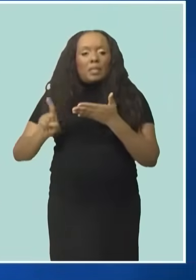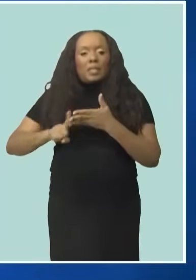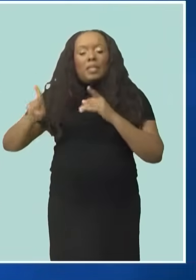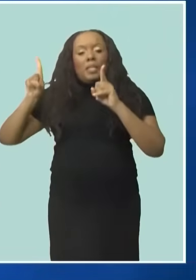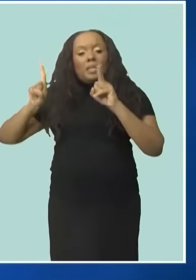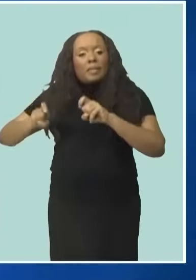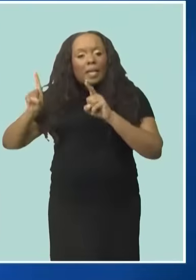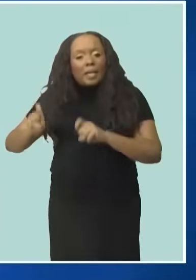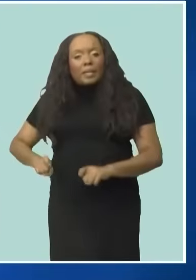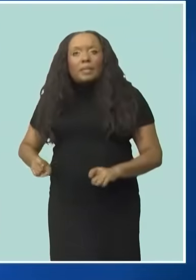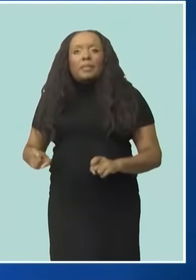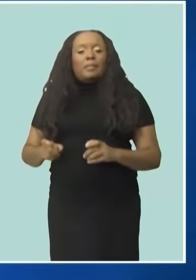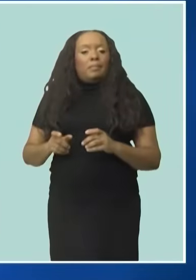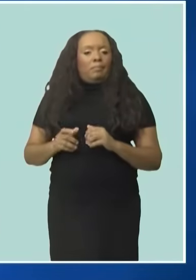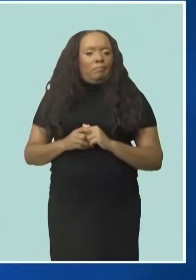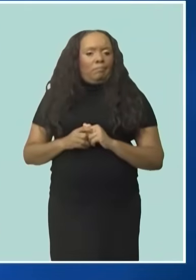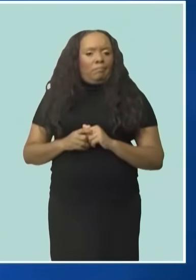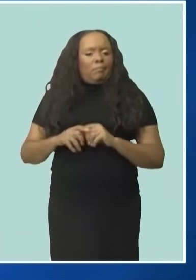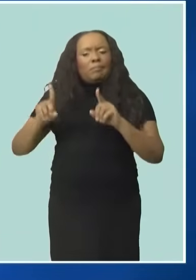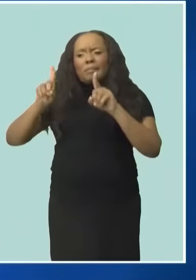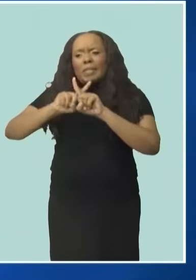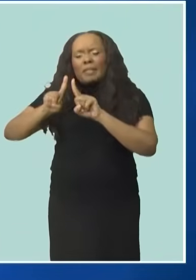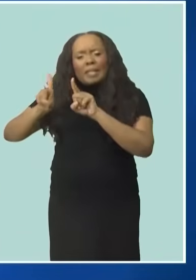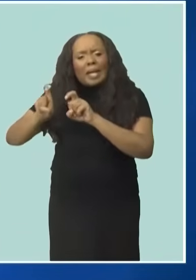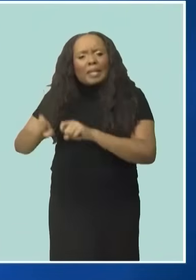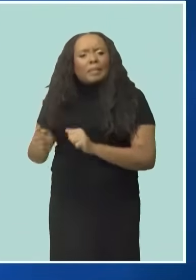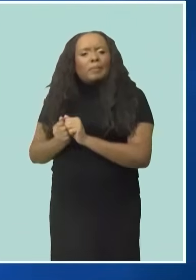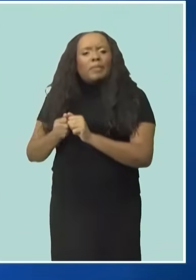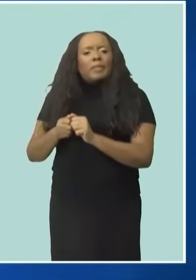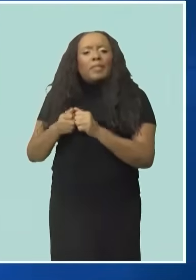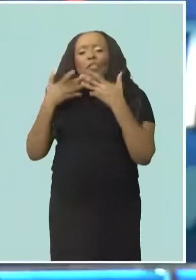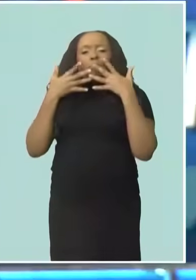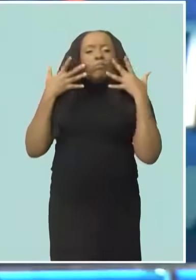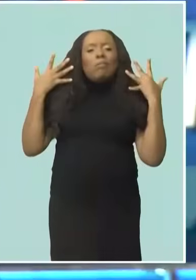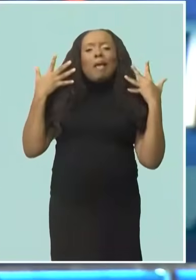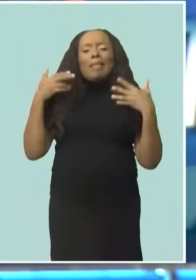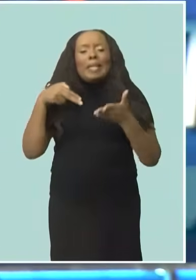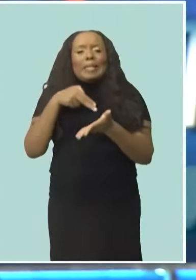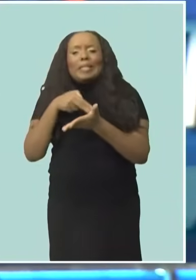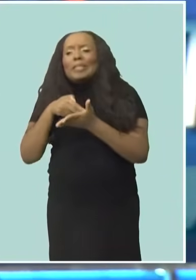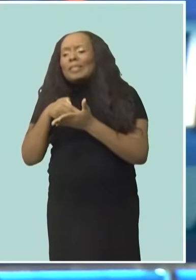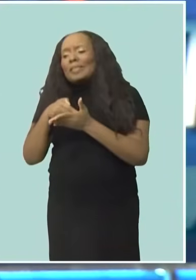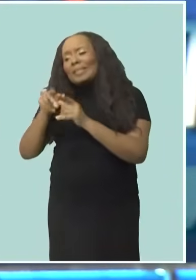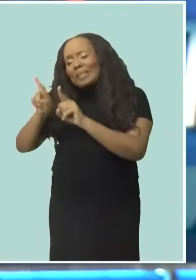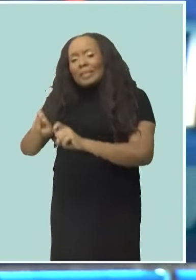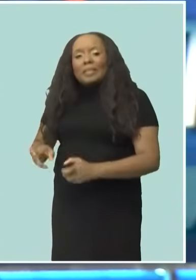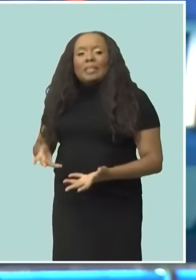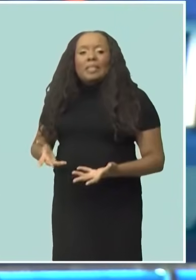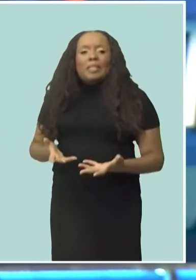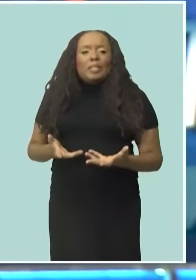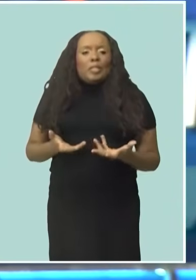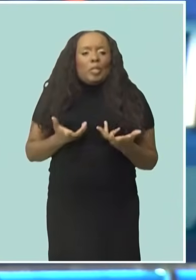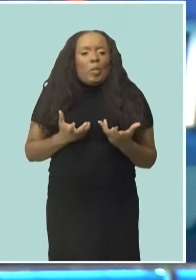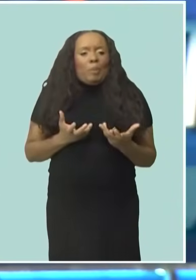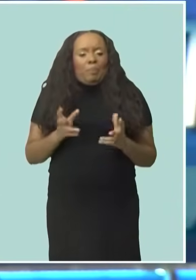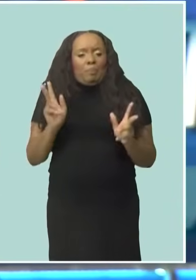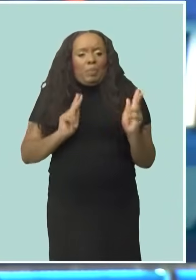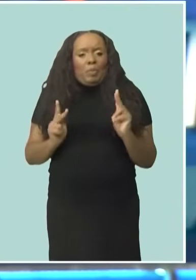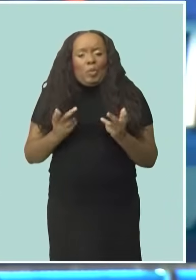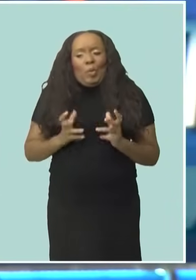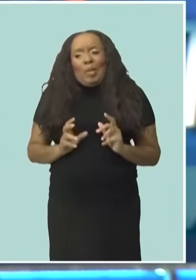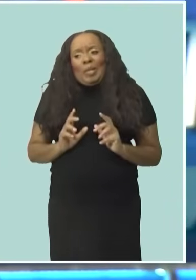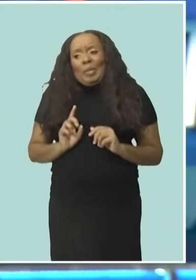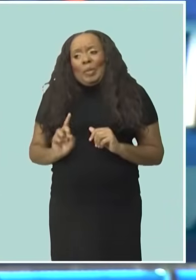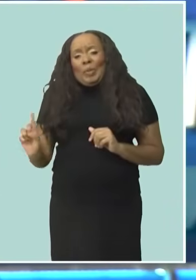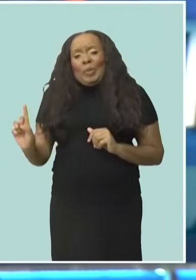tests administered by friendly nurses in the comfort of their communities, excluding the anxieties of going to the doctor's